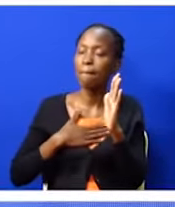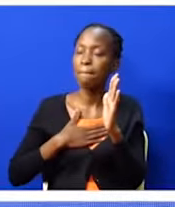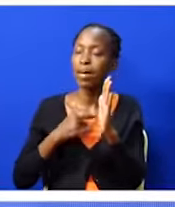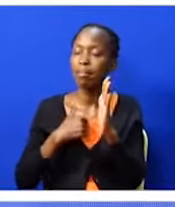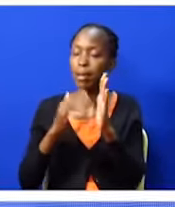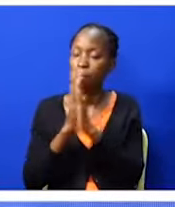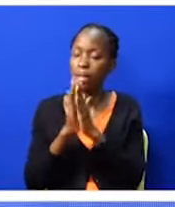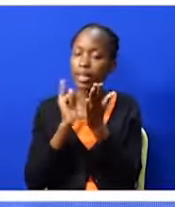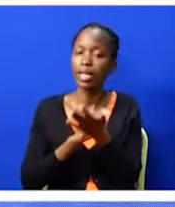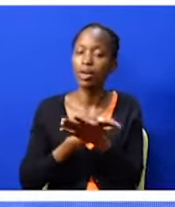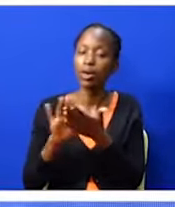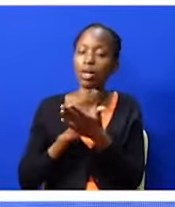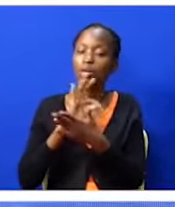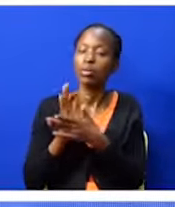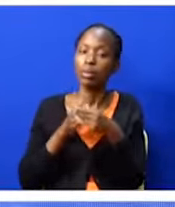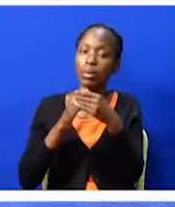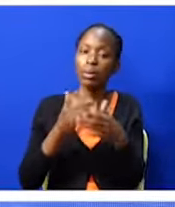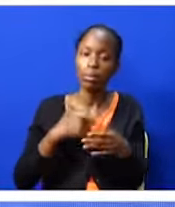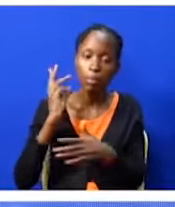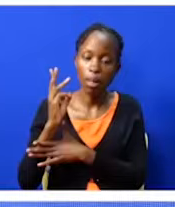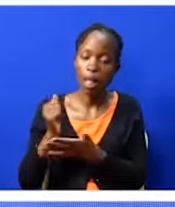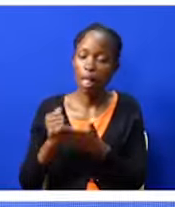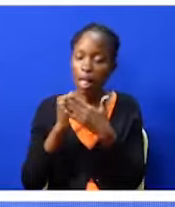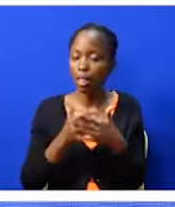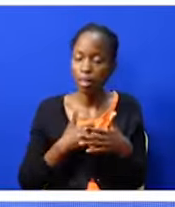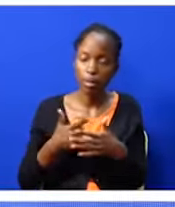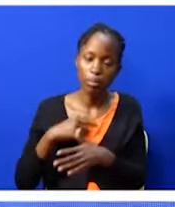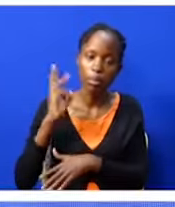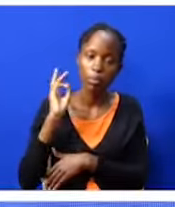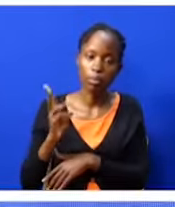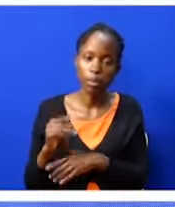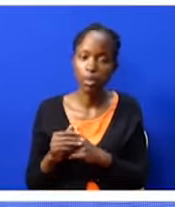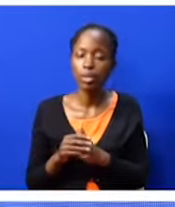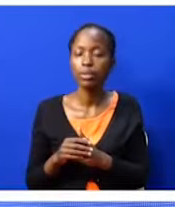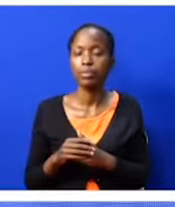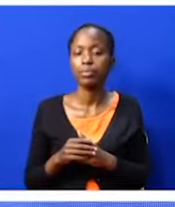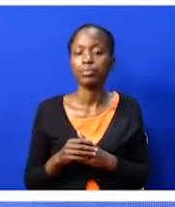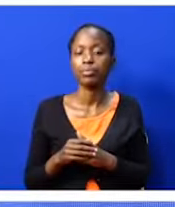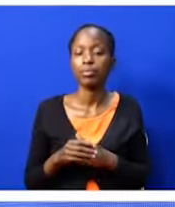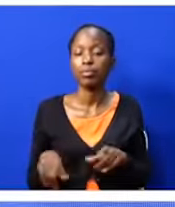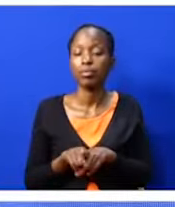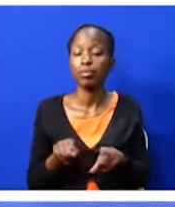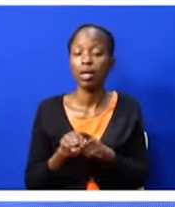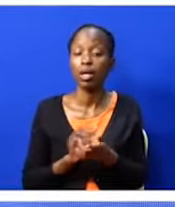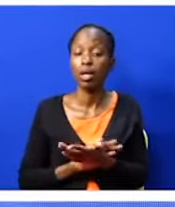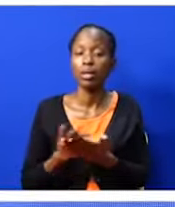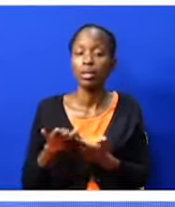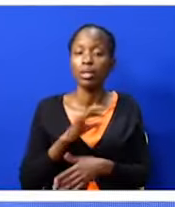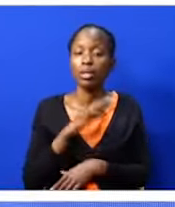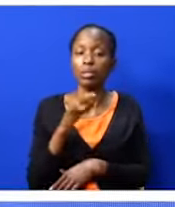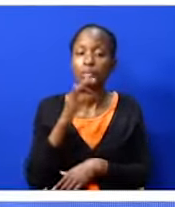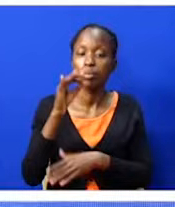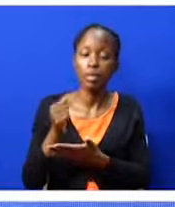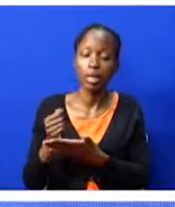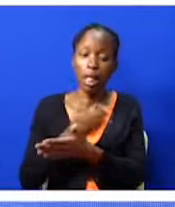Holy Spirit will guide me, will help me, and above all, that the Holy Spirit will